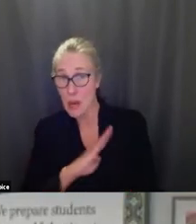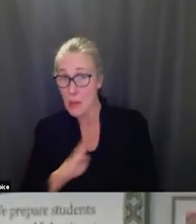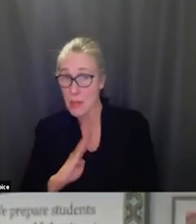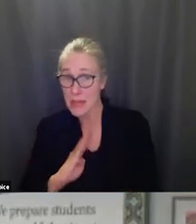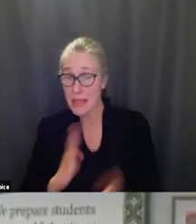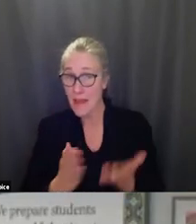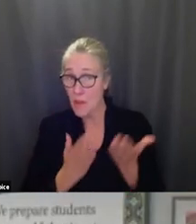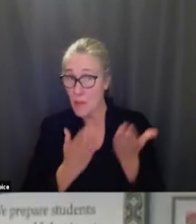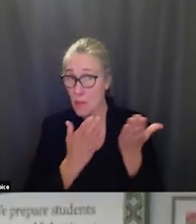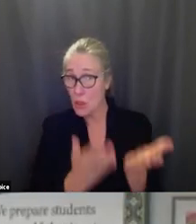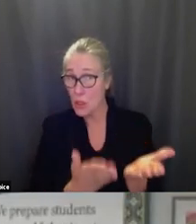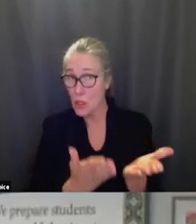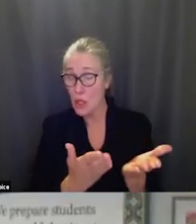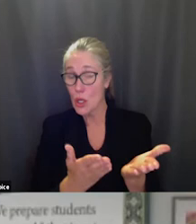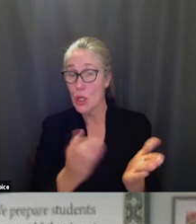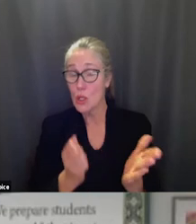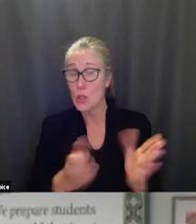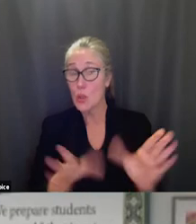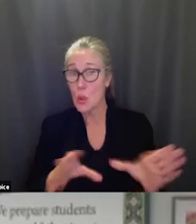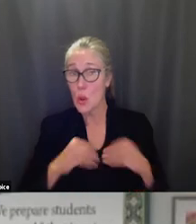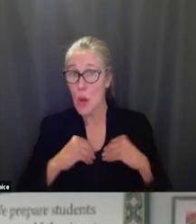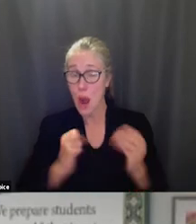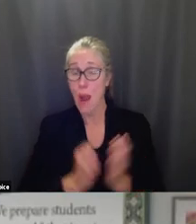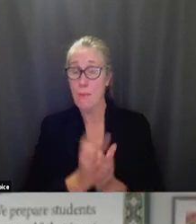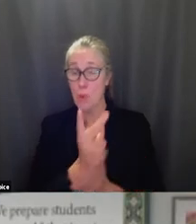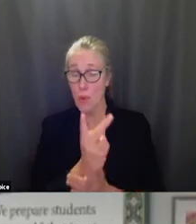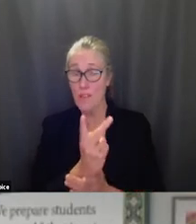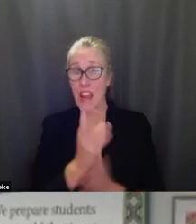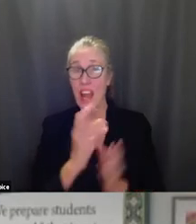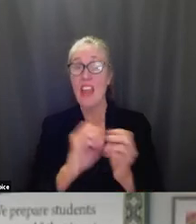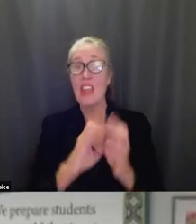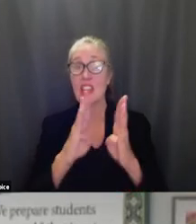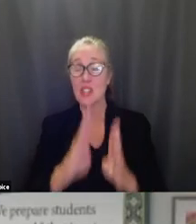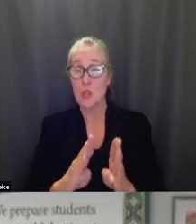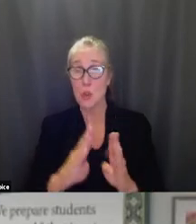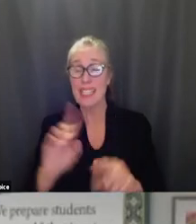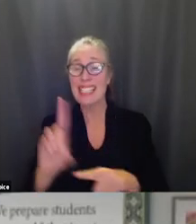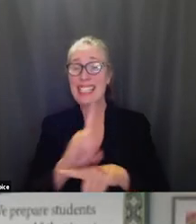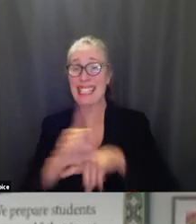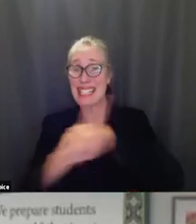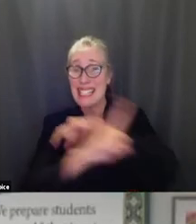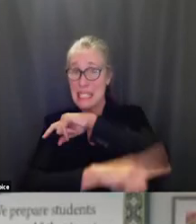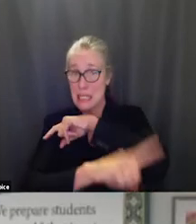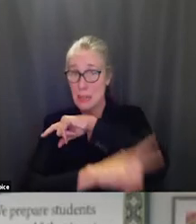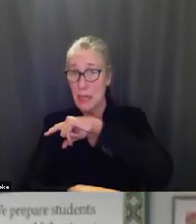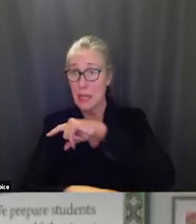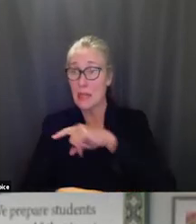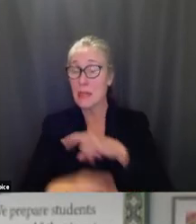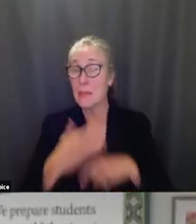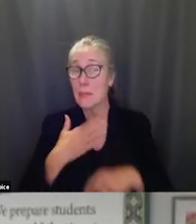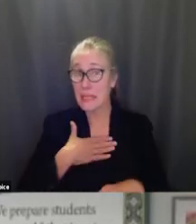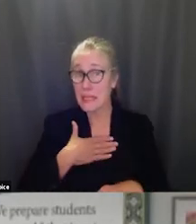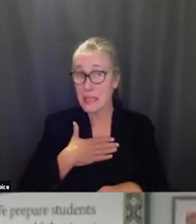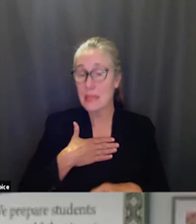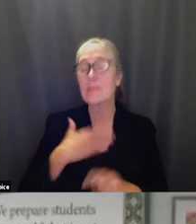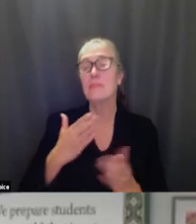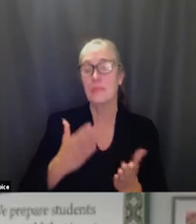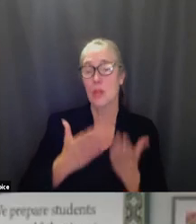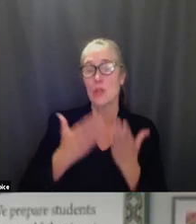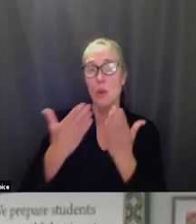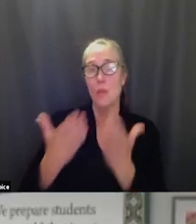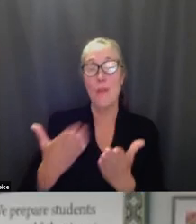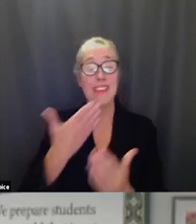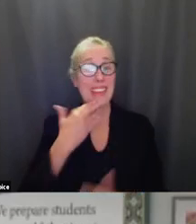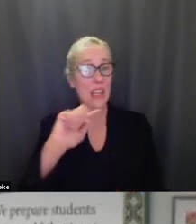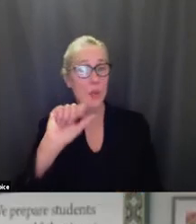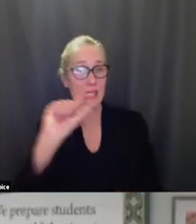motion to approve this student discipline uh motion please still move thank you and is there a